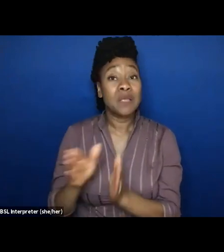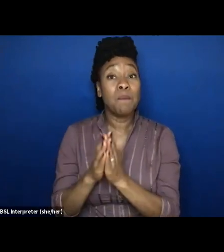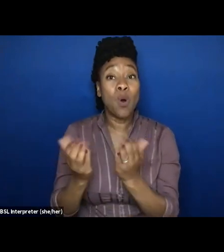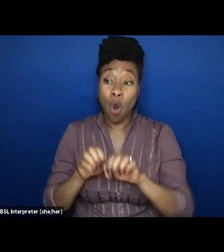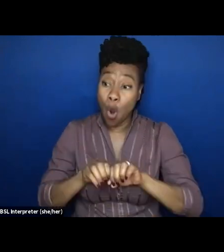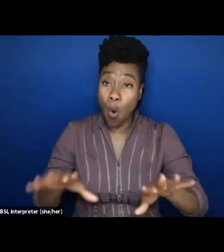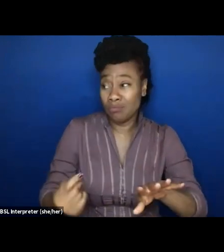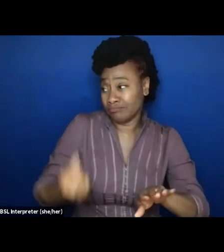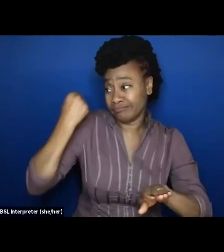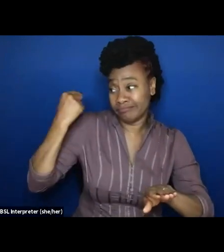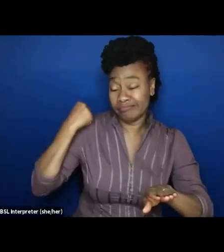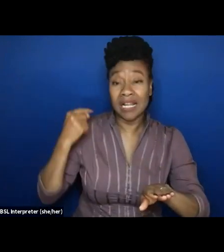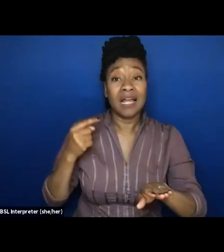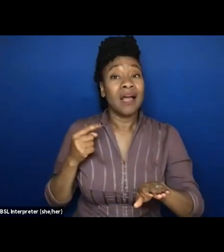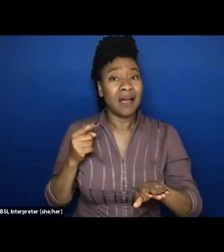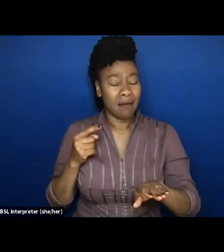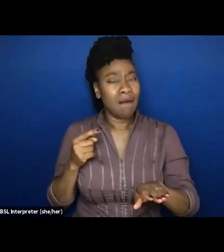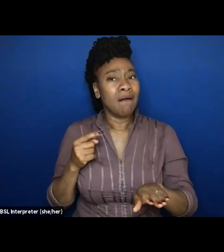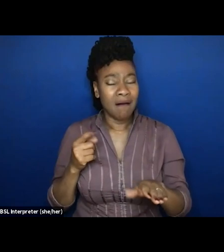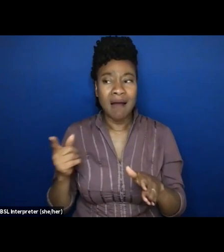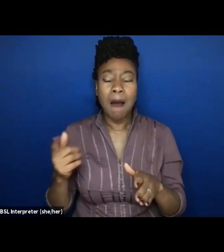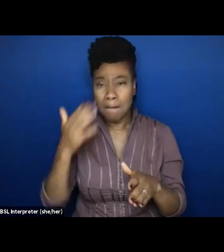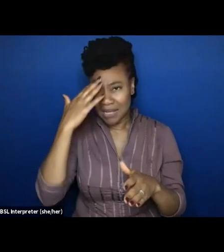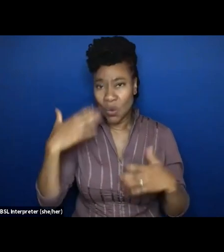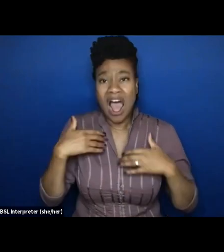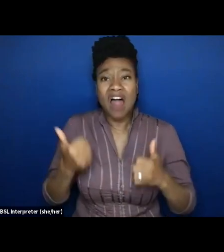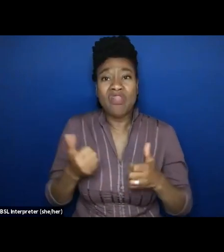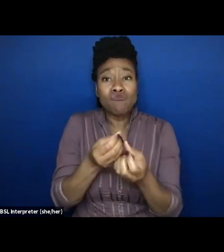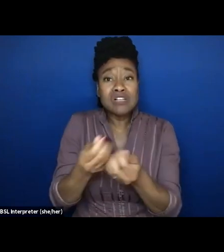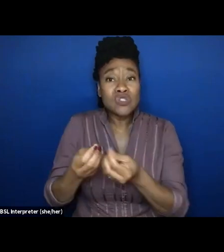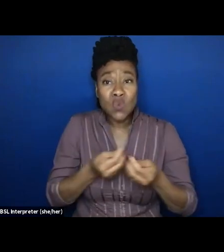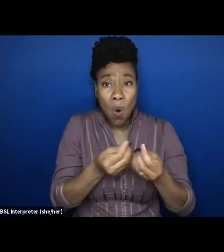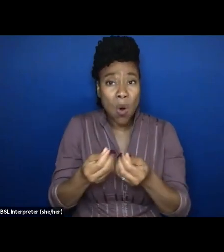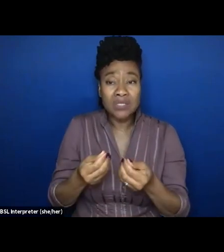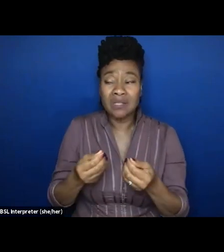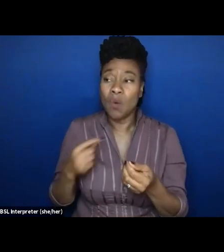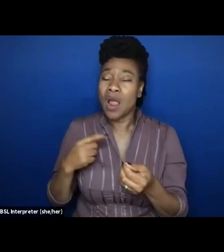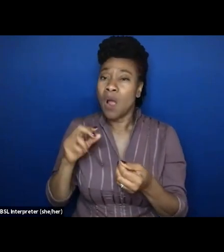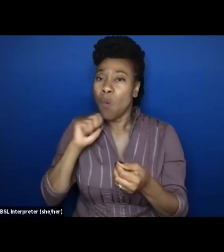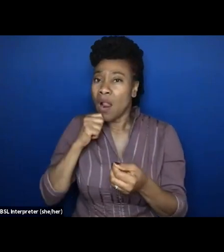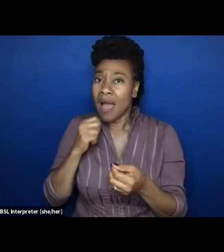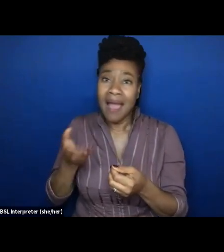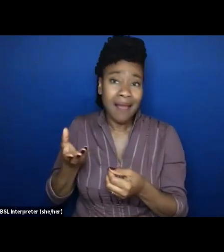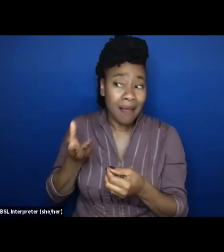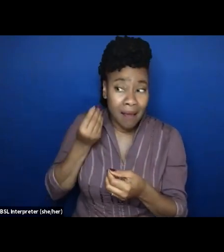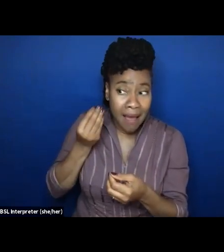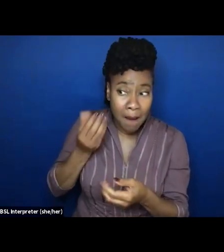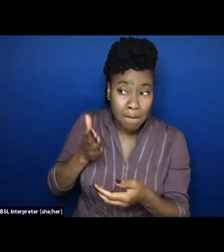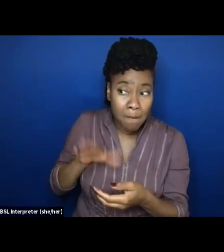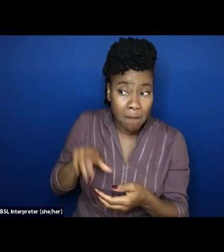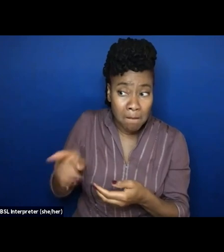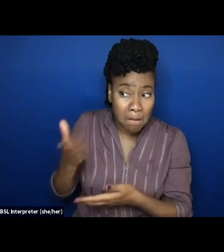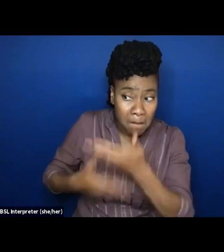health resource, which I hope we'll get to hear something about. Over the next 50 minutes or so, David will read extracts from the book, and